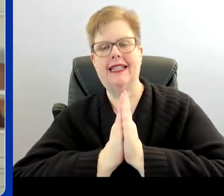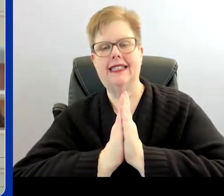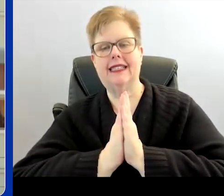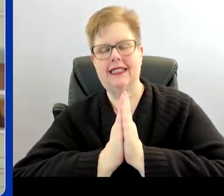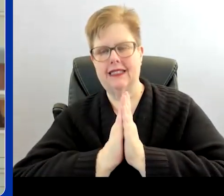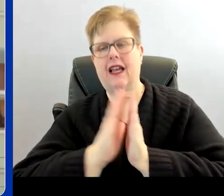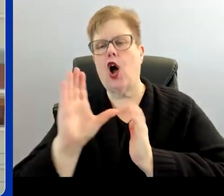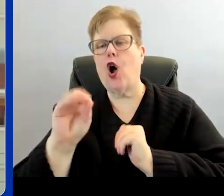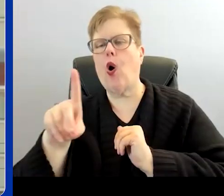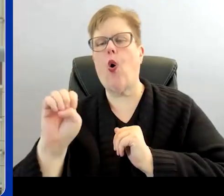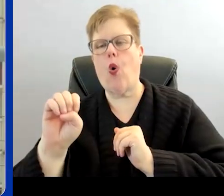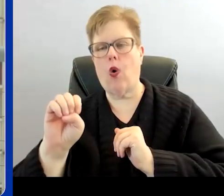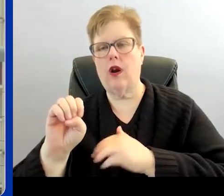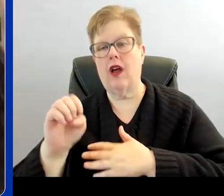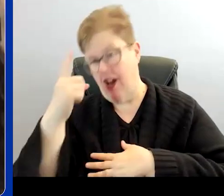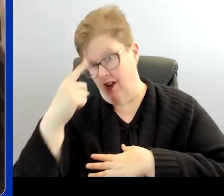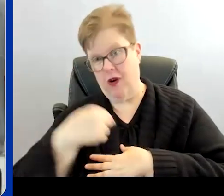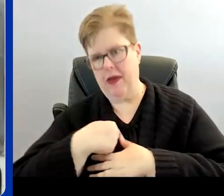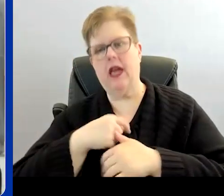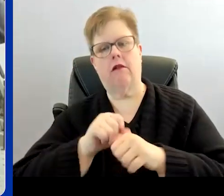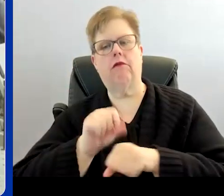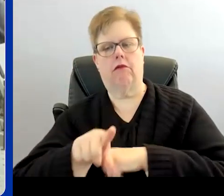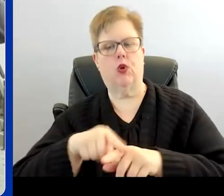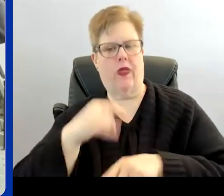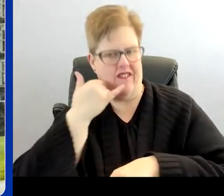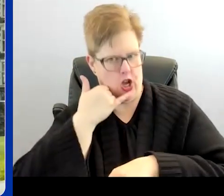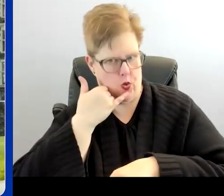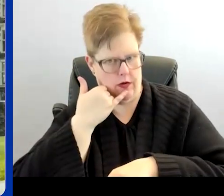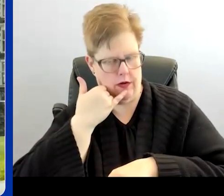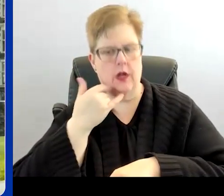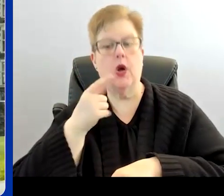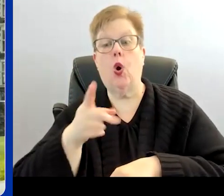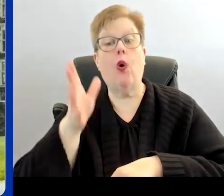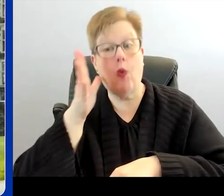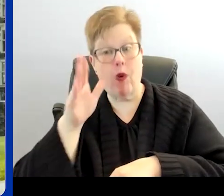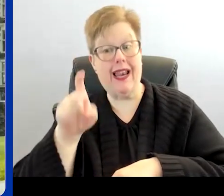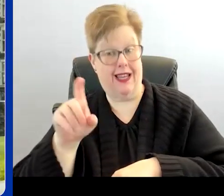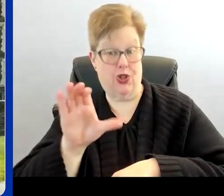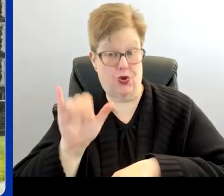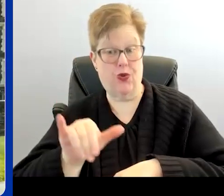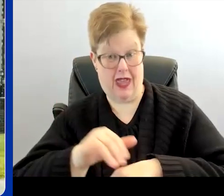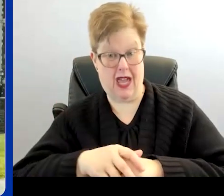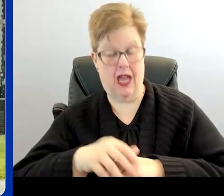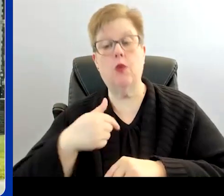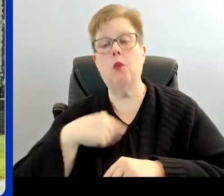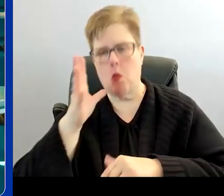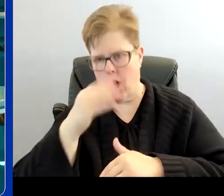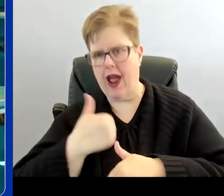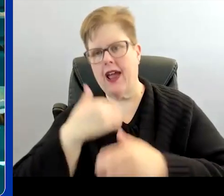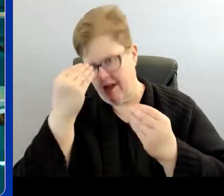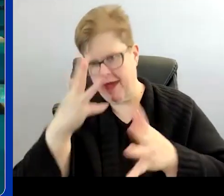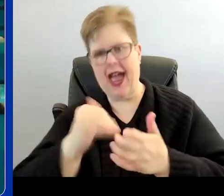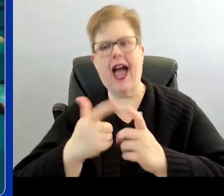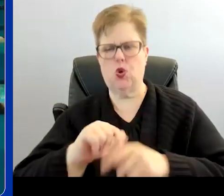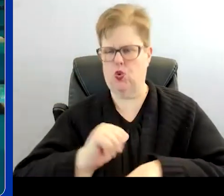provide a code that for me, it sends to my phone. So you will need to do that. We will have information about how to